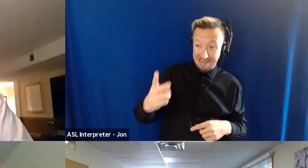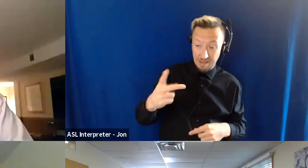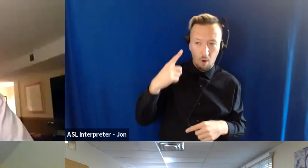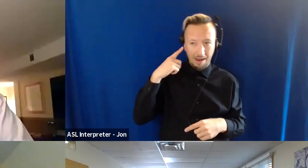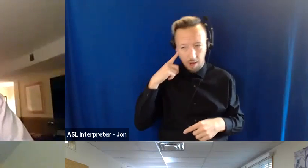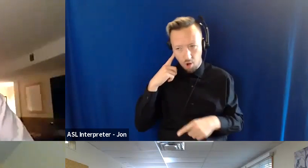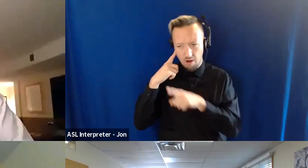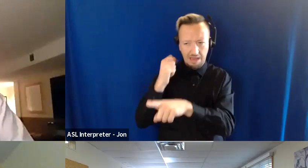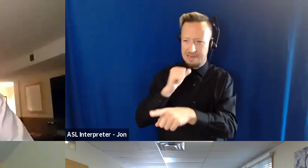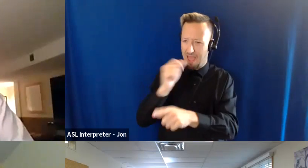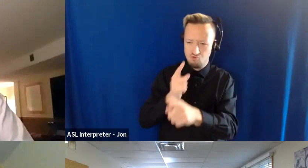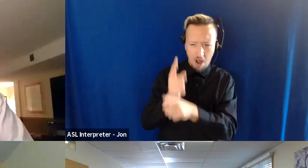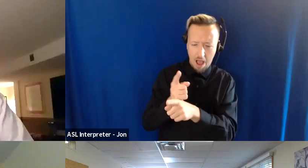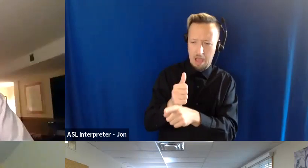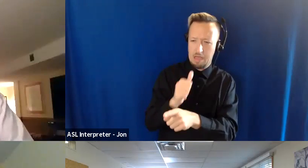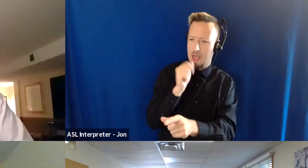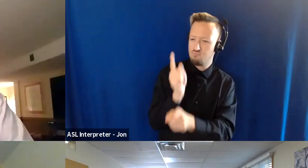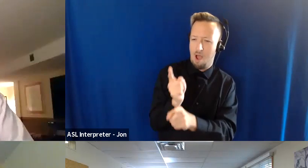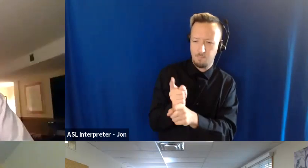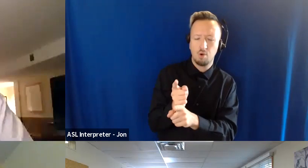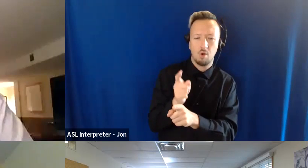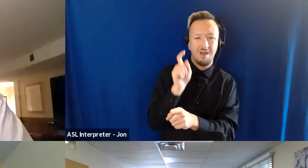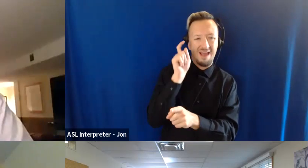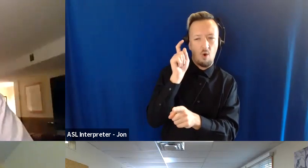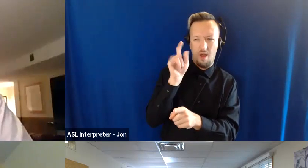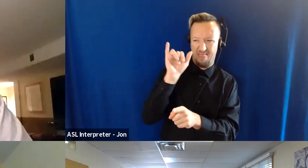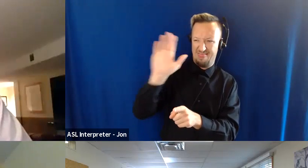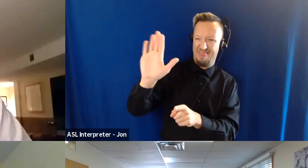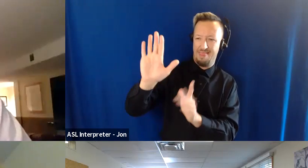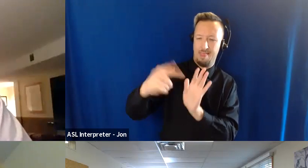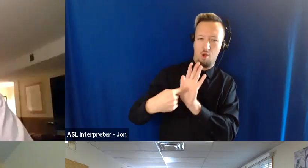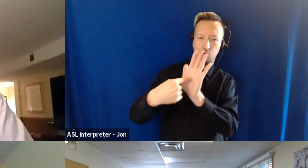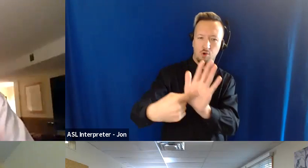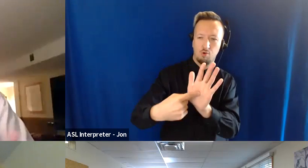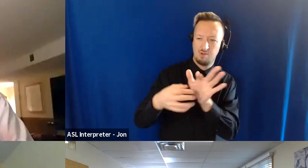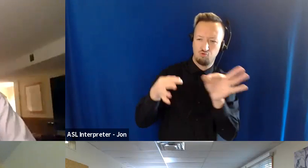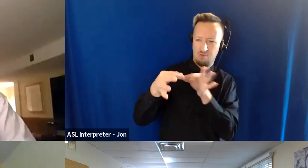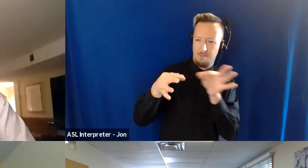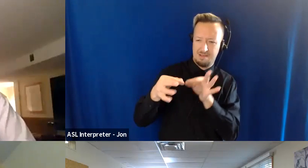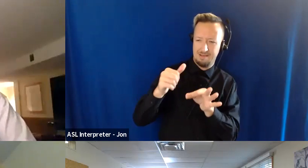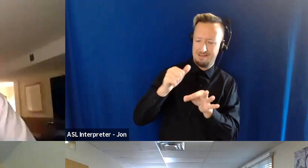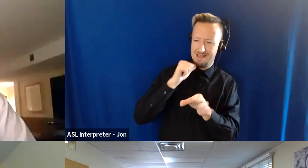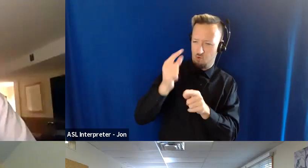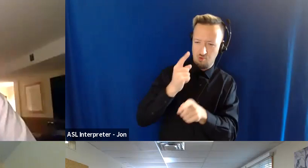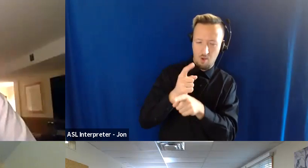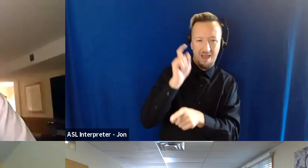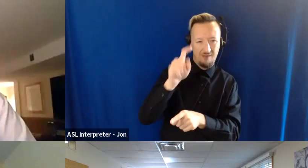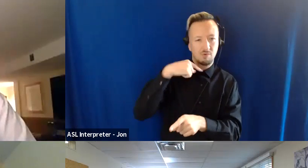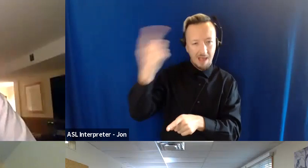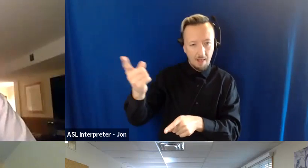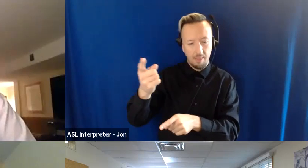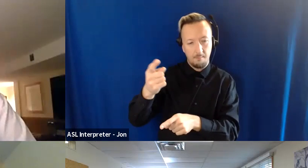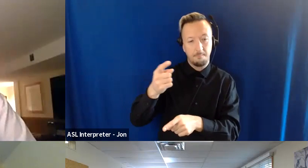inappropriate, does not describe the community in an appropriate way. And I think number two, we need to